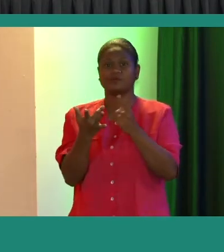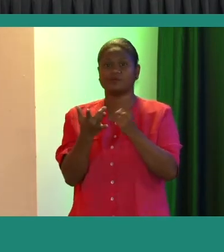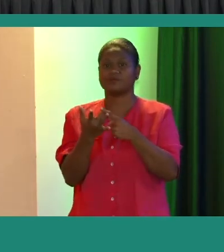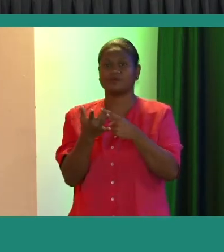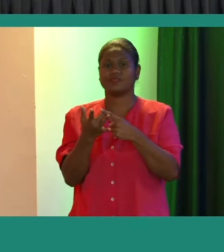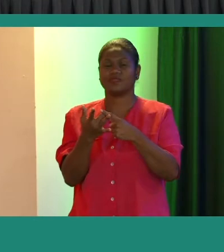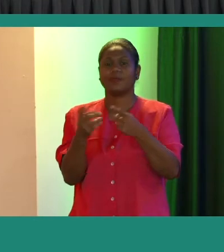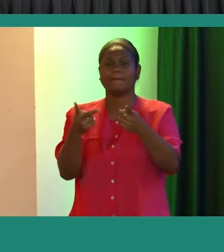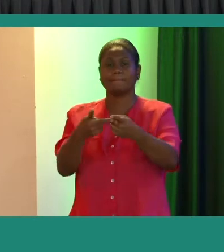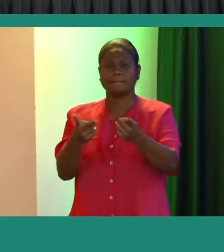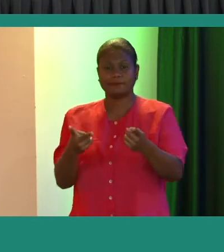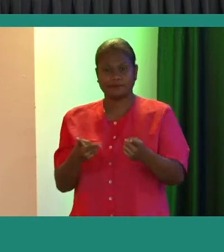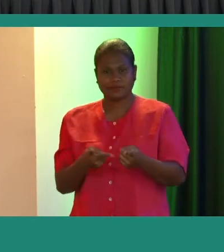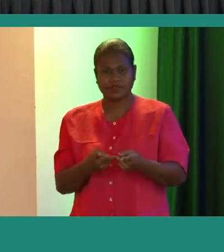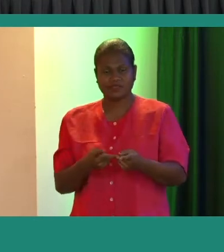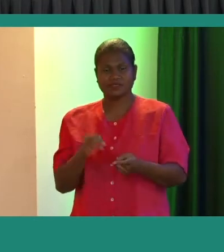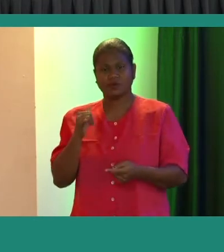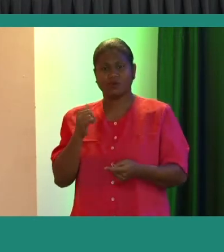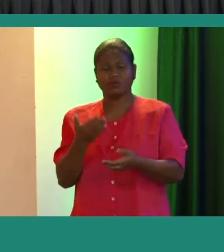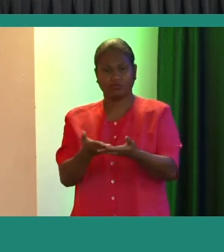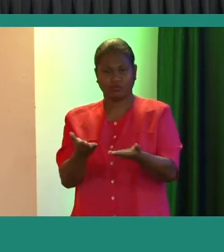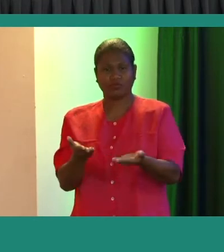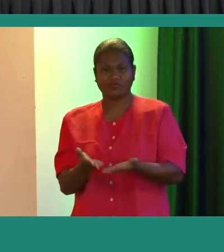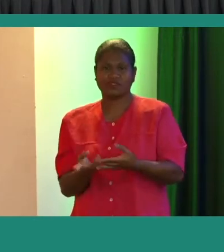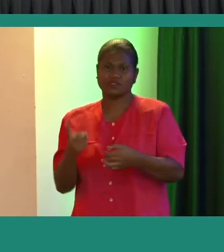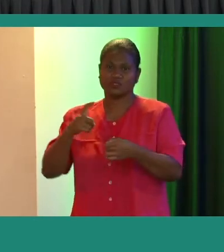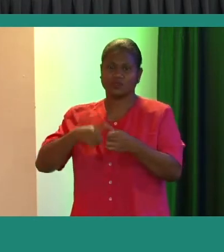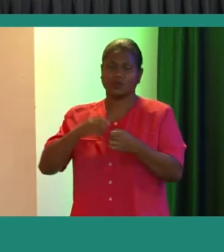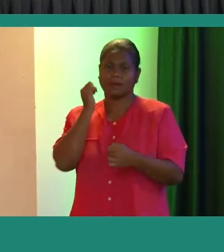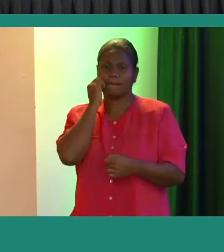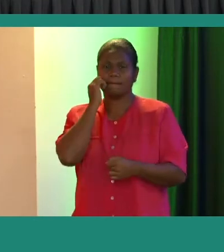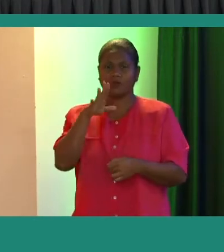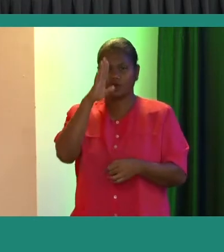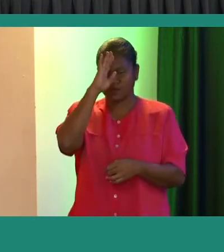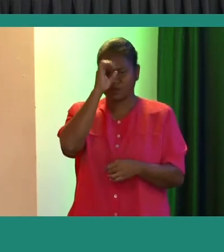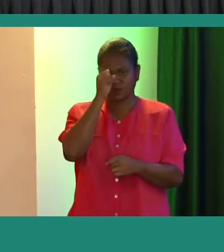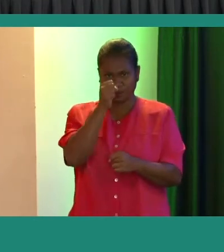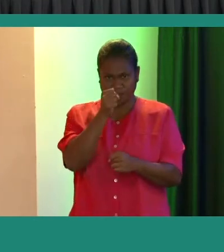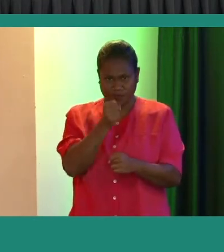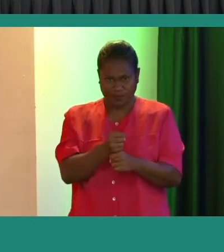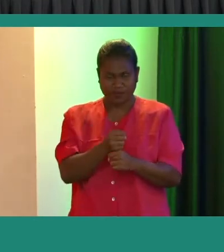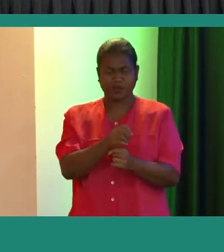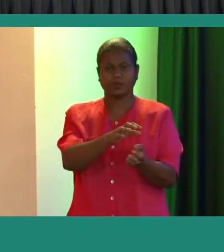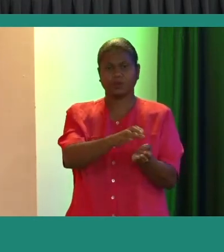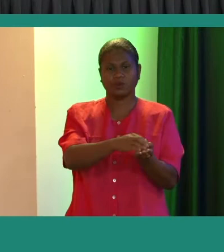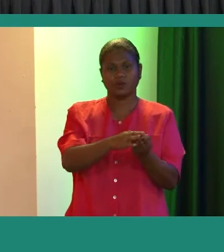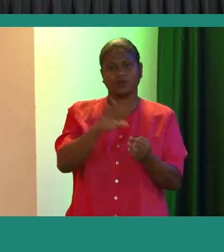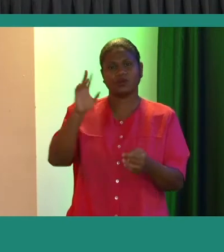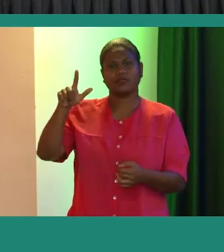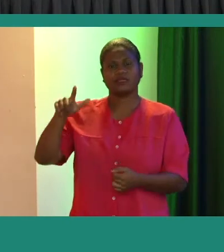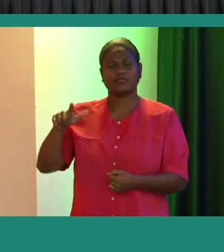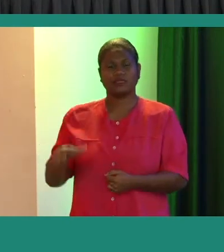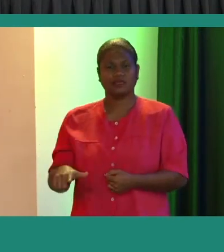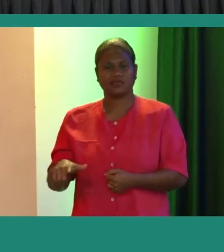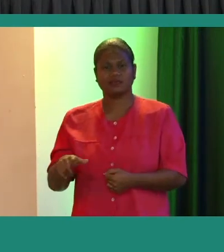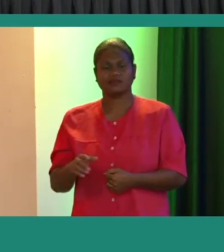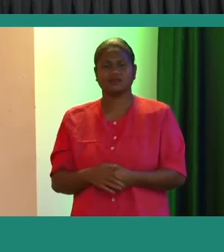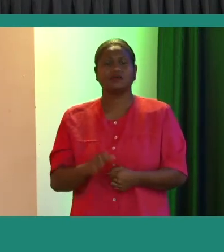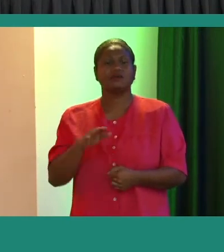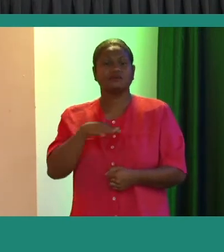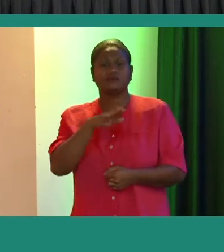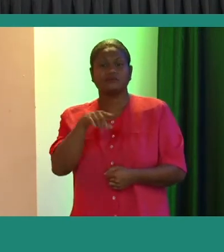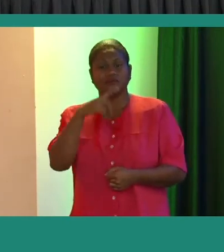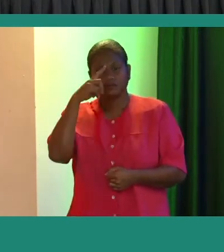in this live streaming: Buka, Goroka, Wewak, and Ley. So we have